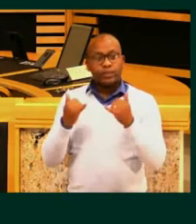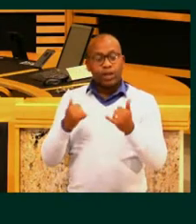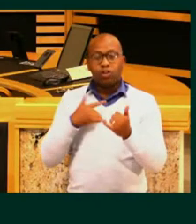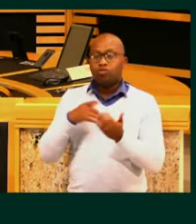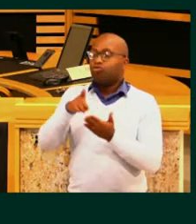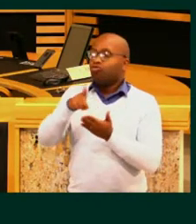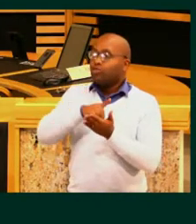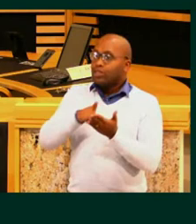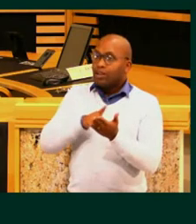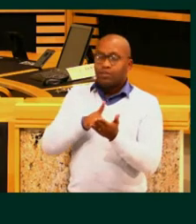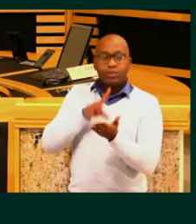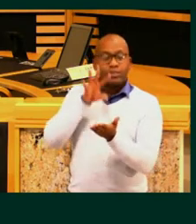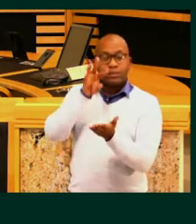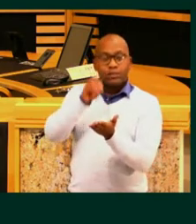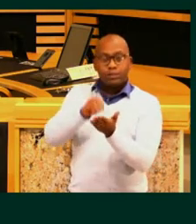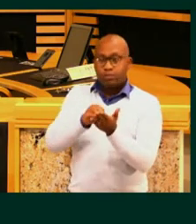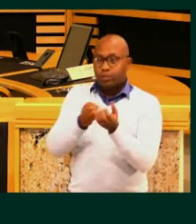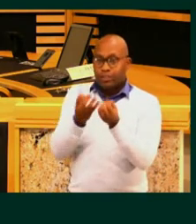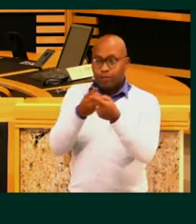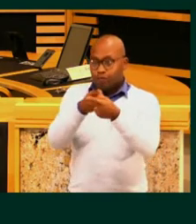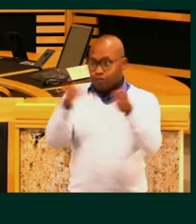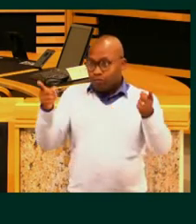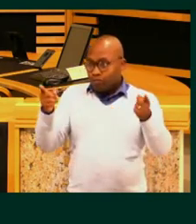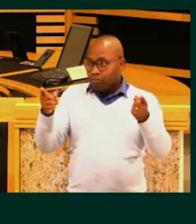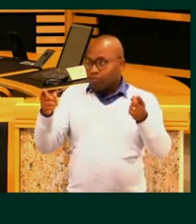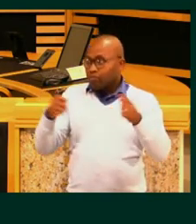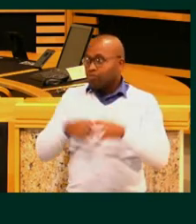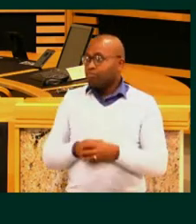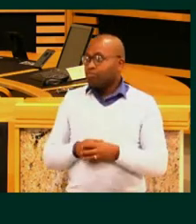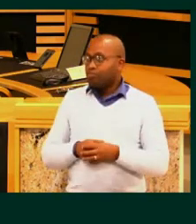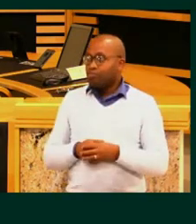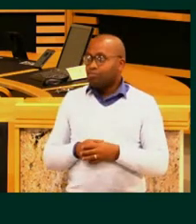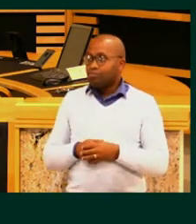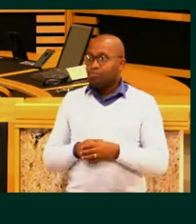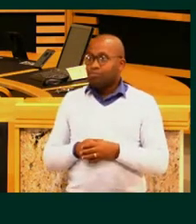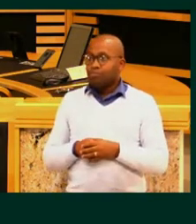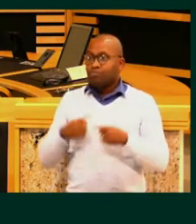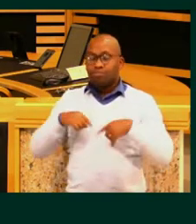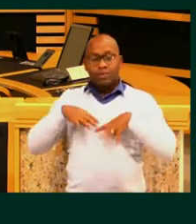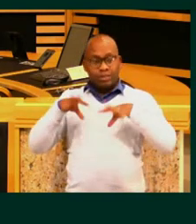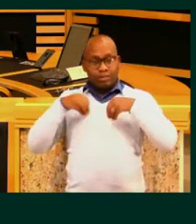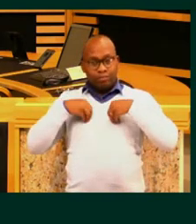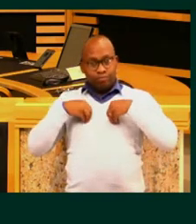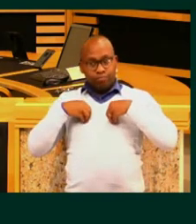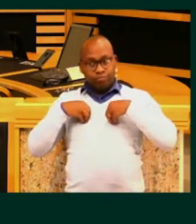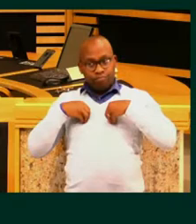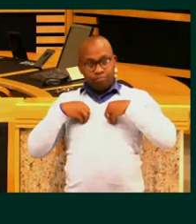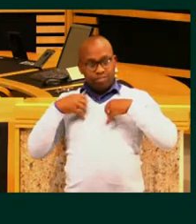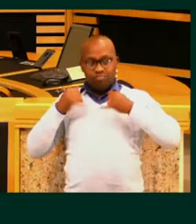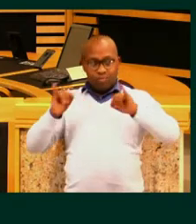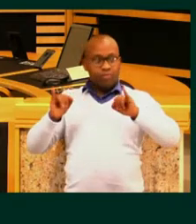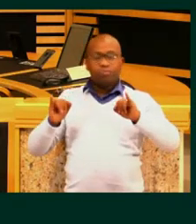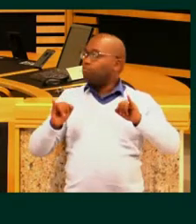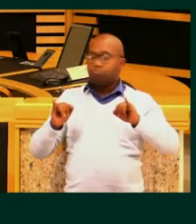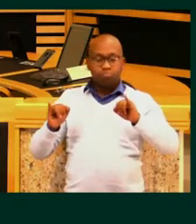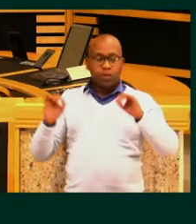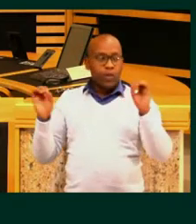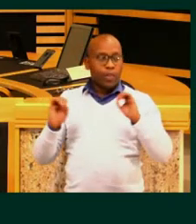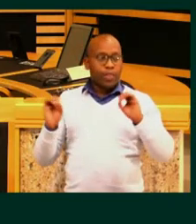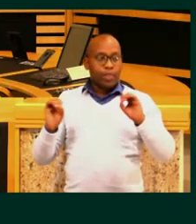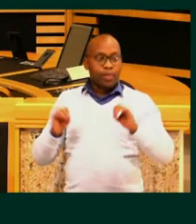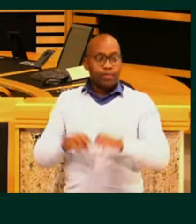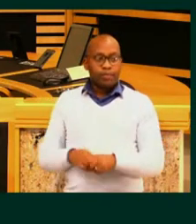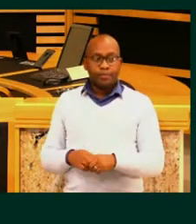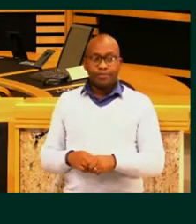resolution to the house I put any objection no